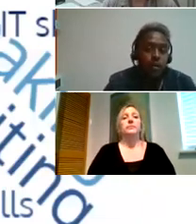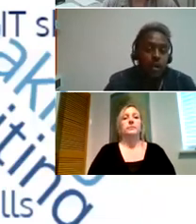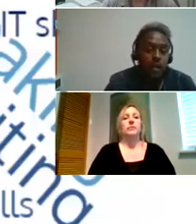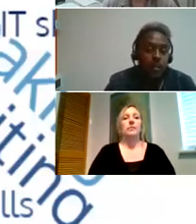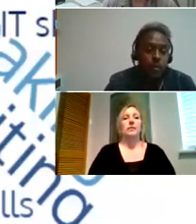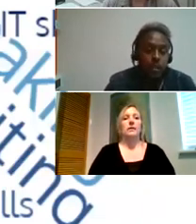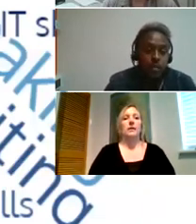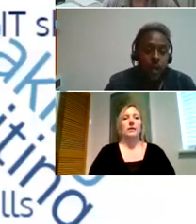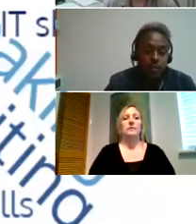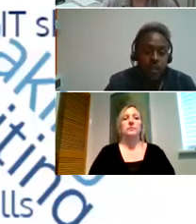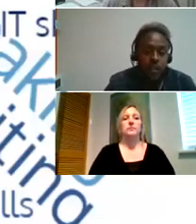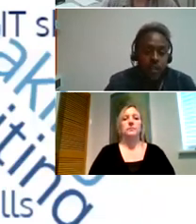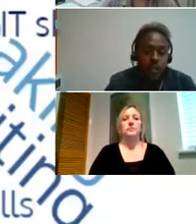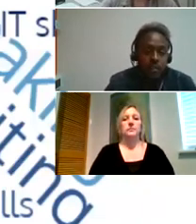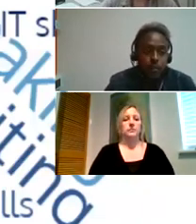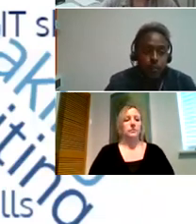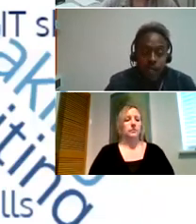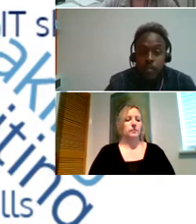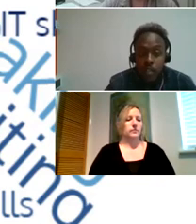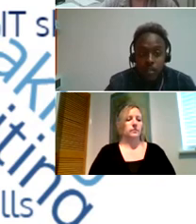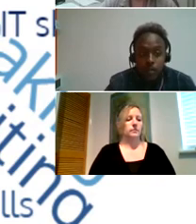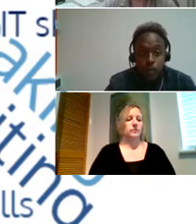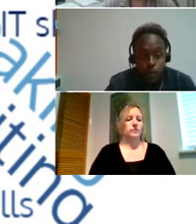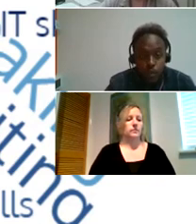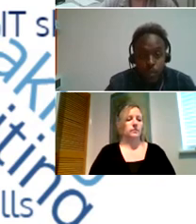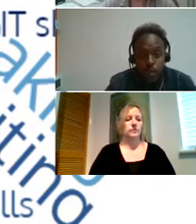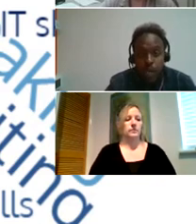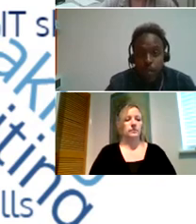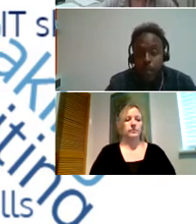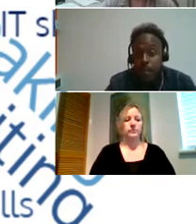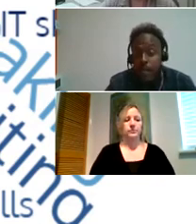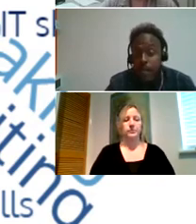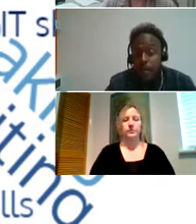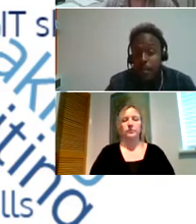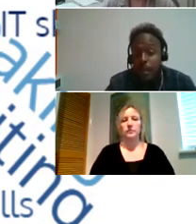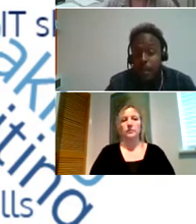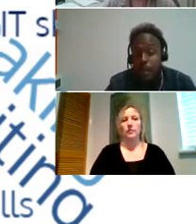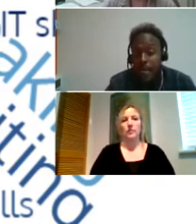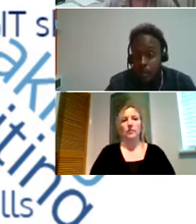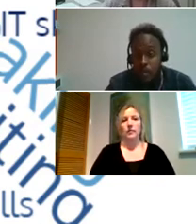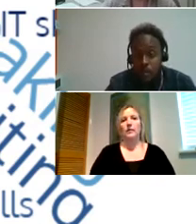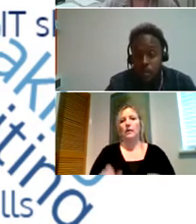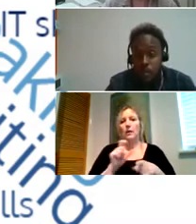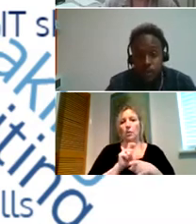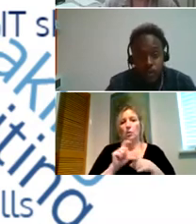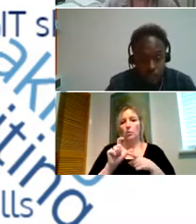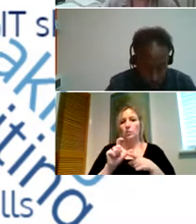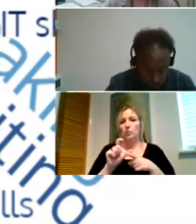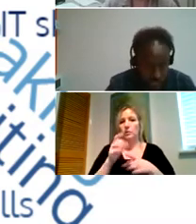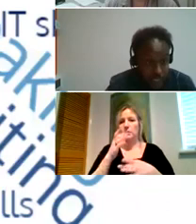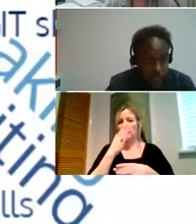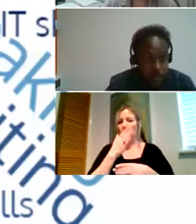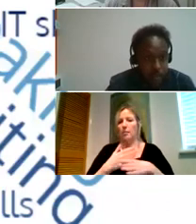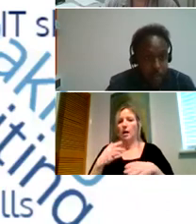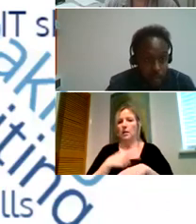So we do have a wide range of courses on our part-time adult courses. So this is for